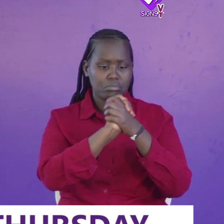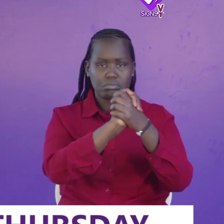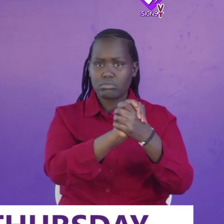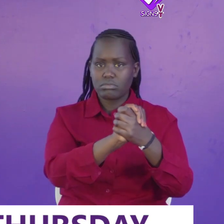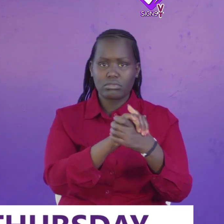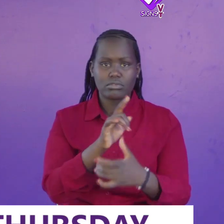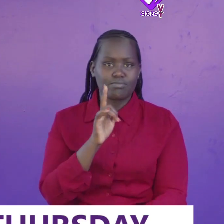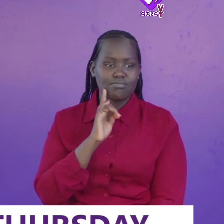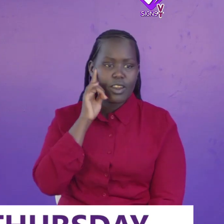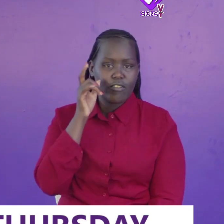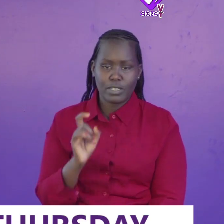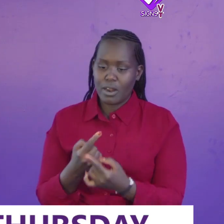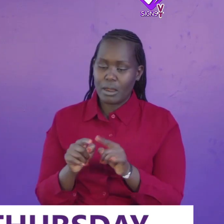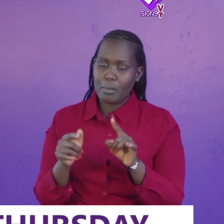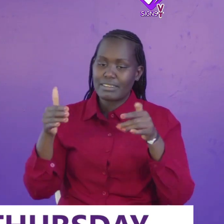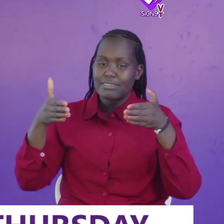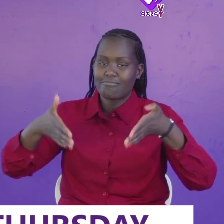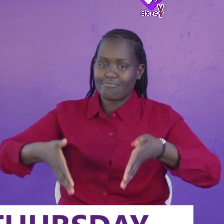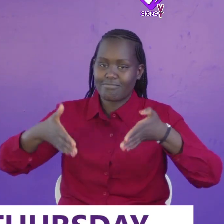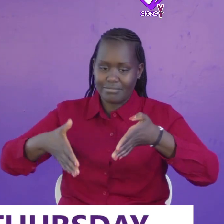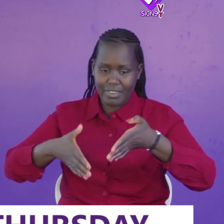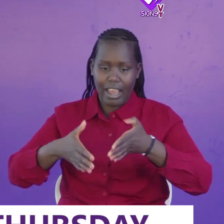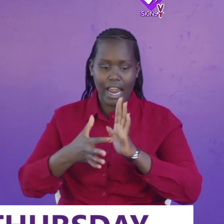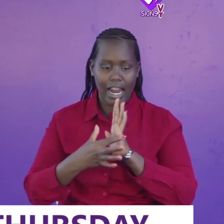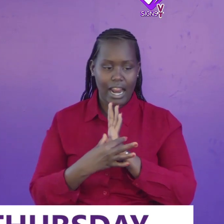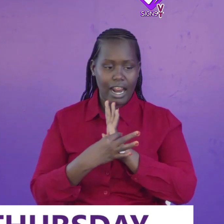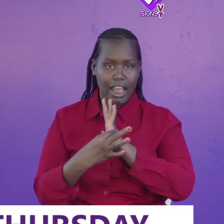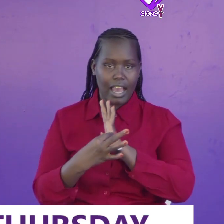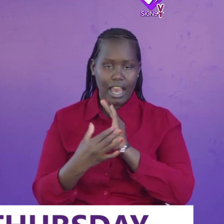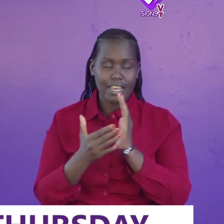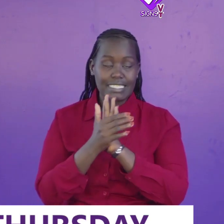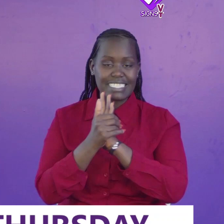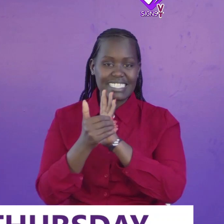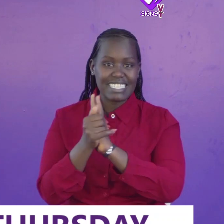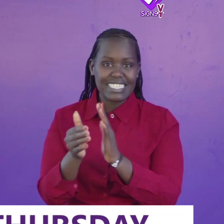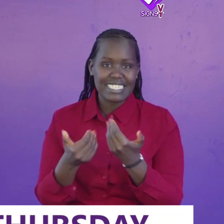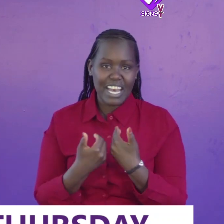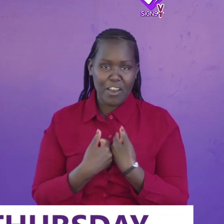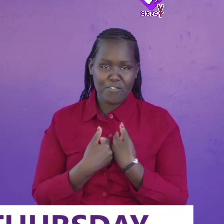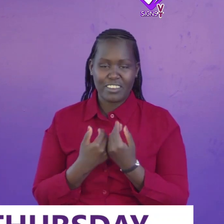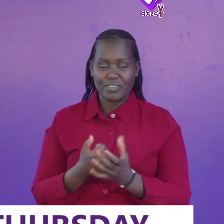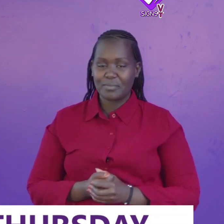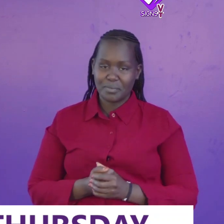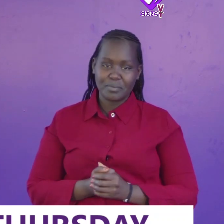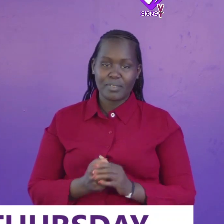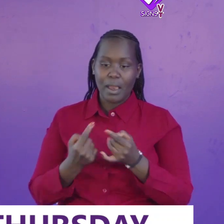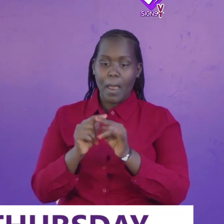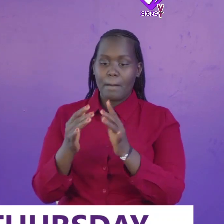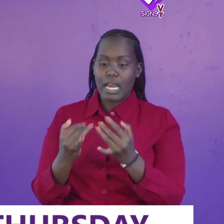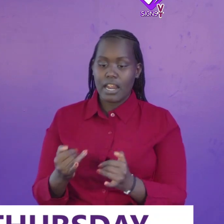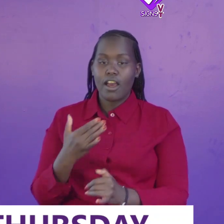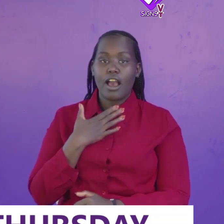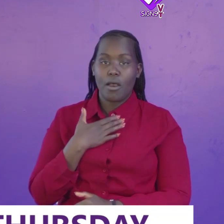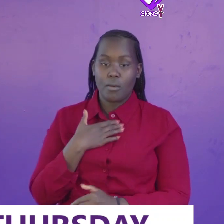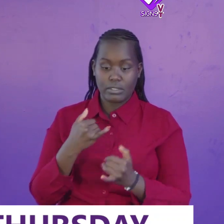nini deaf, lakini saa hizi nimeivia hii mambo, nita show off next week. Lakini kwa sasa hivi nataka